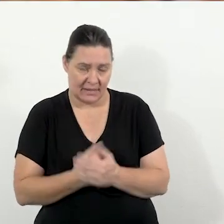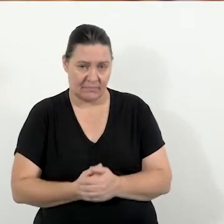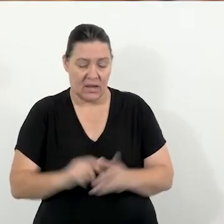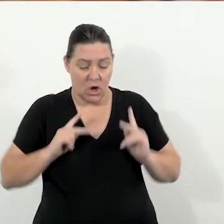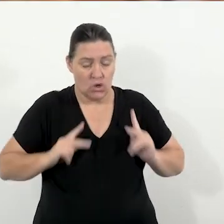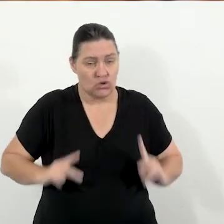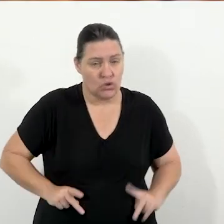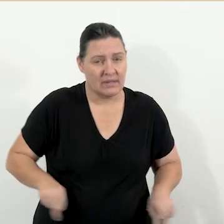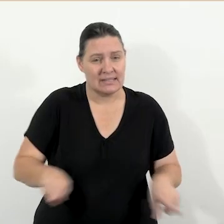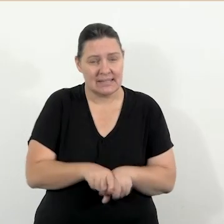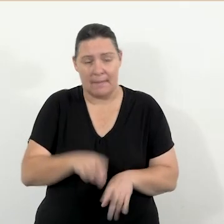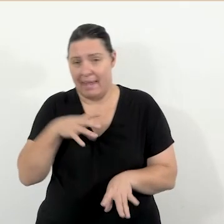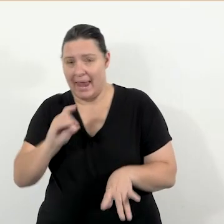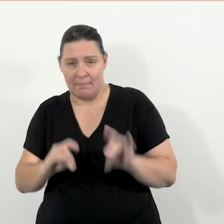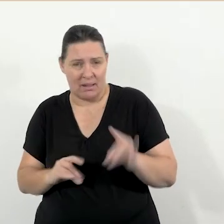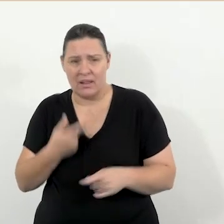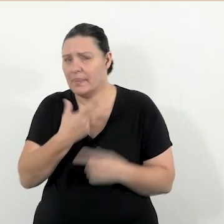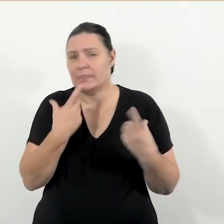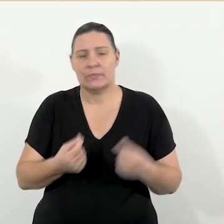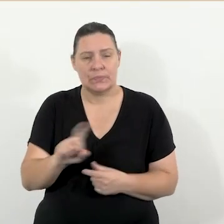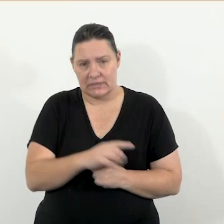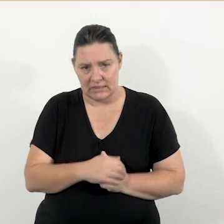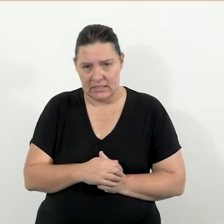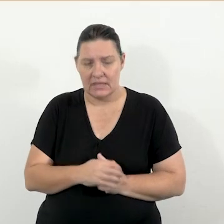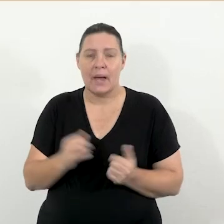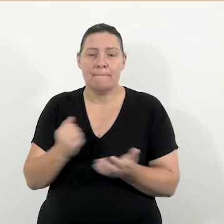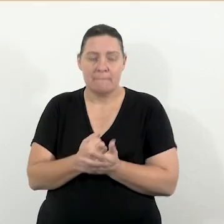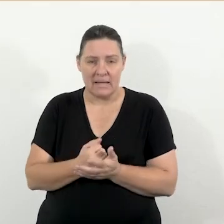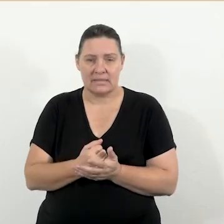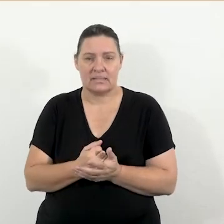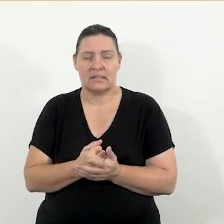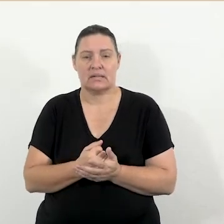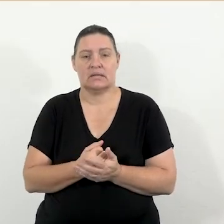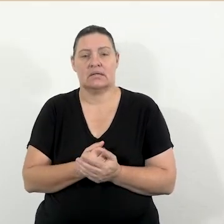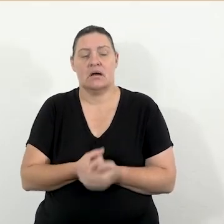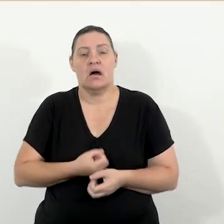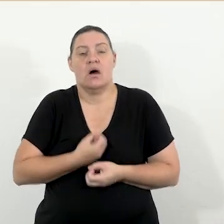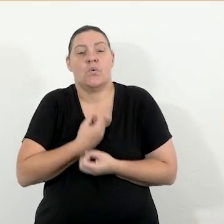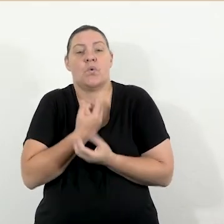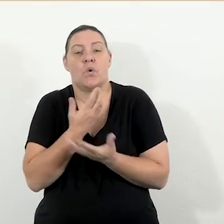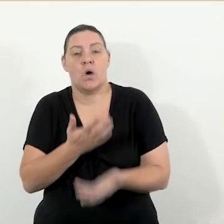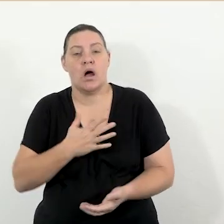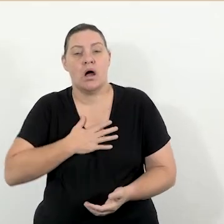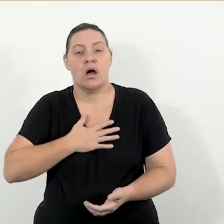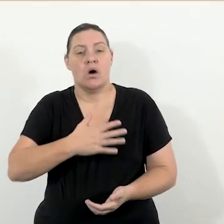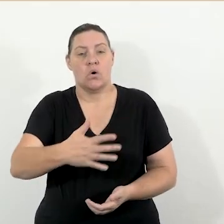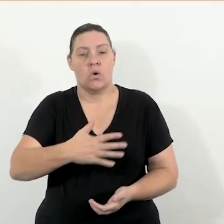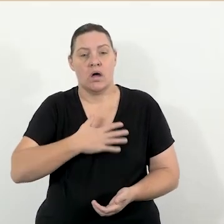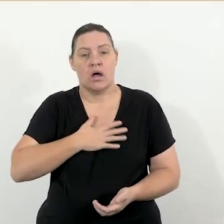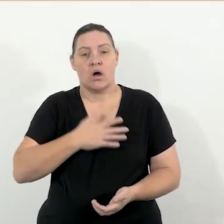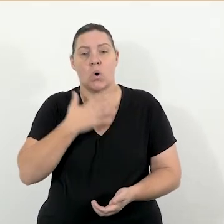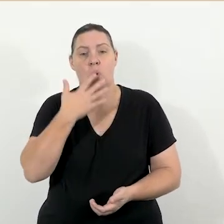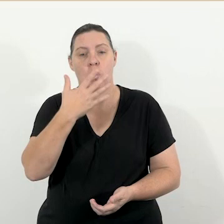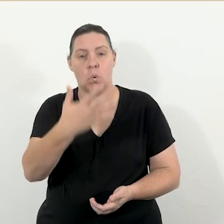again, human beings as well as animals, what do? They have to release also what we call the